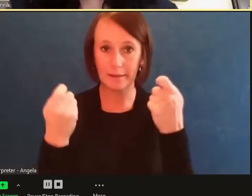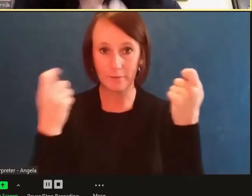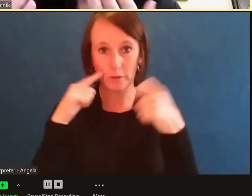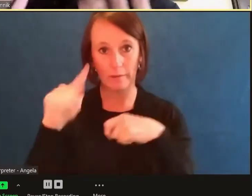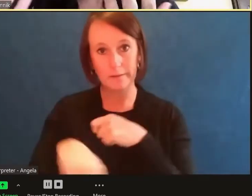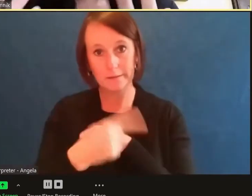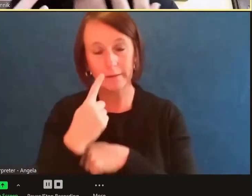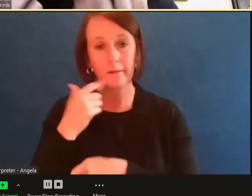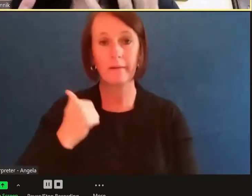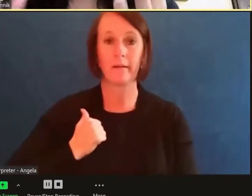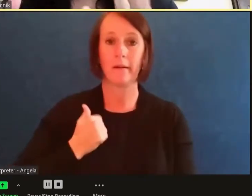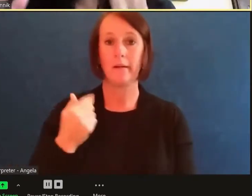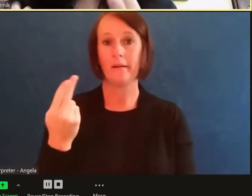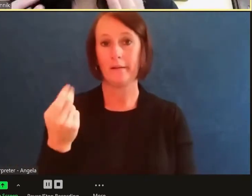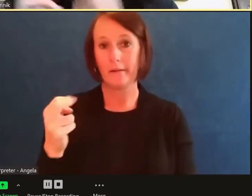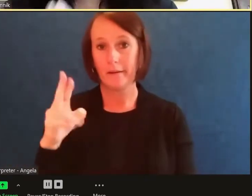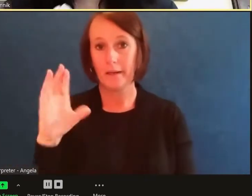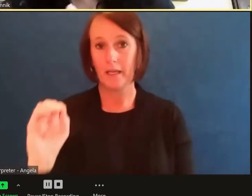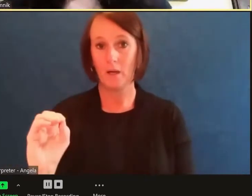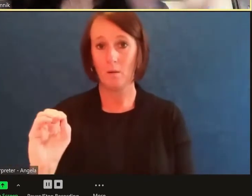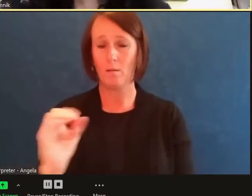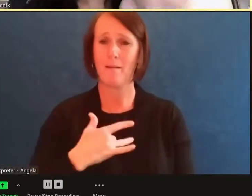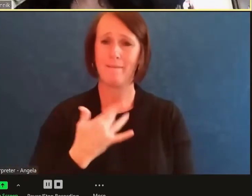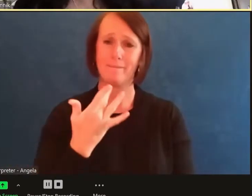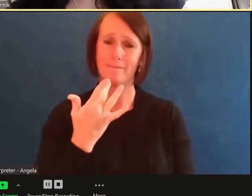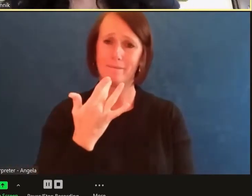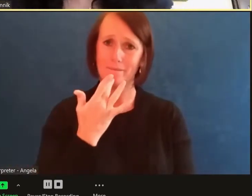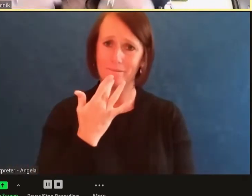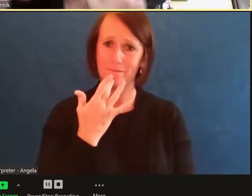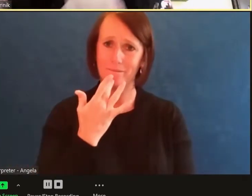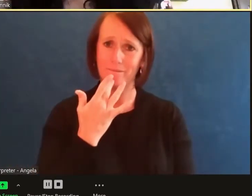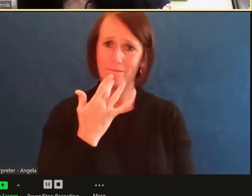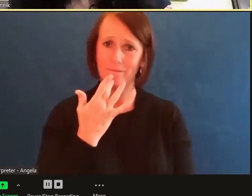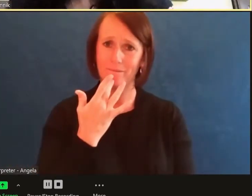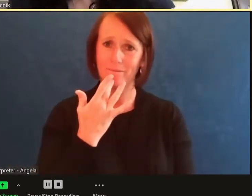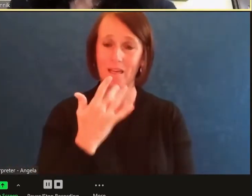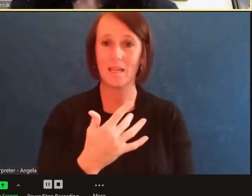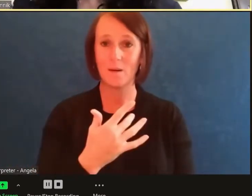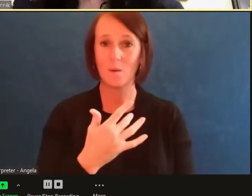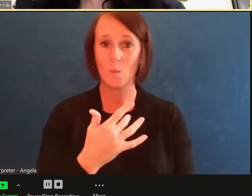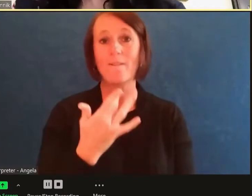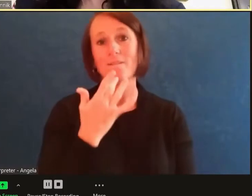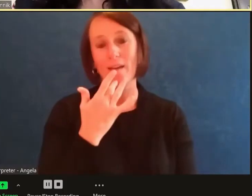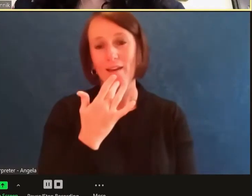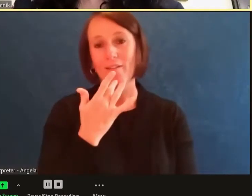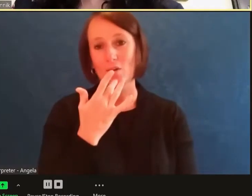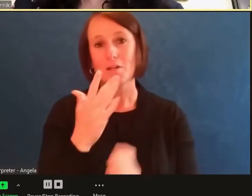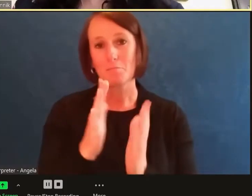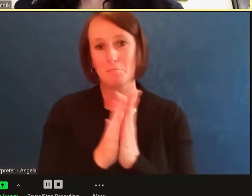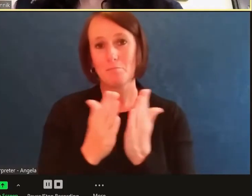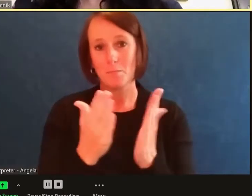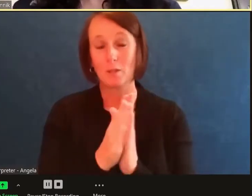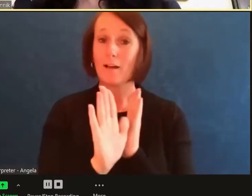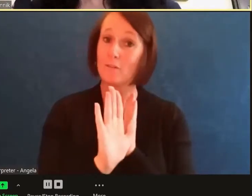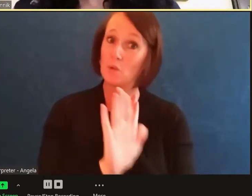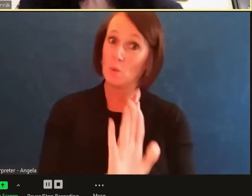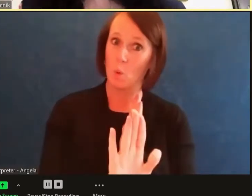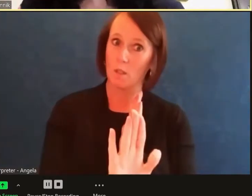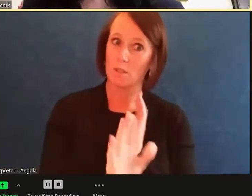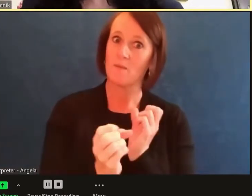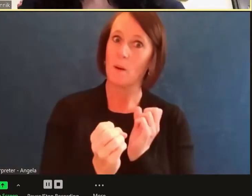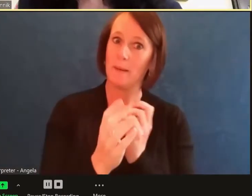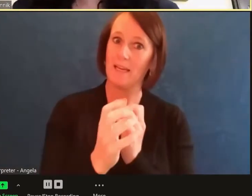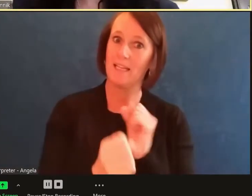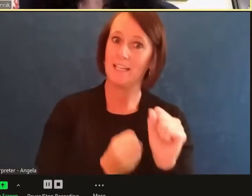was one of my favorite. Notice I had to change that. It was one of my favorite books of yours for the longest time until a